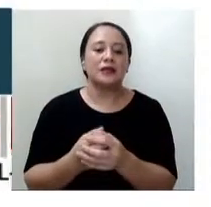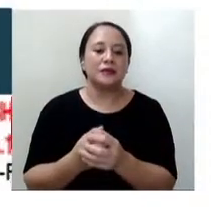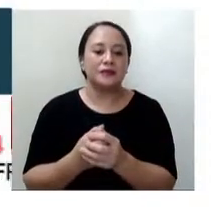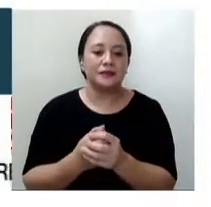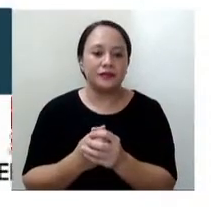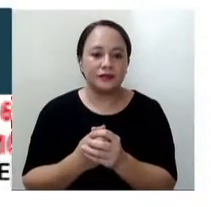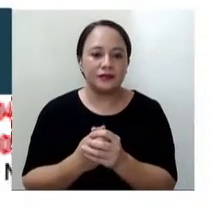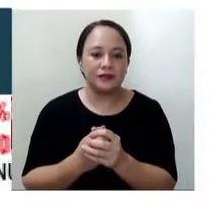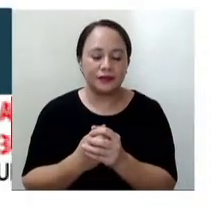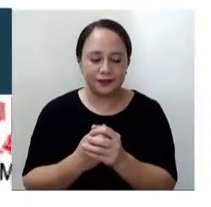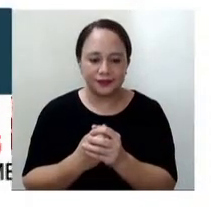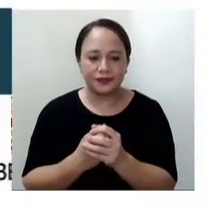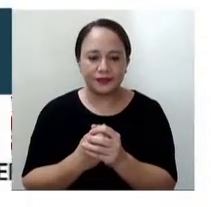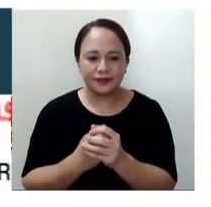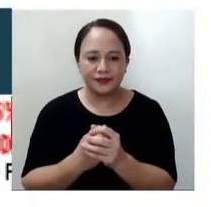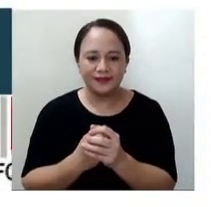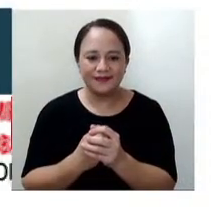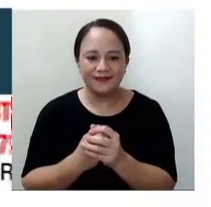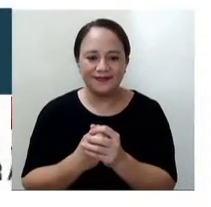people.